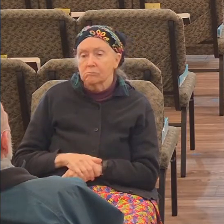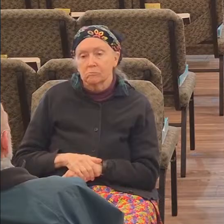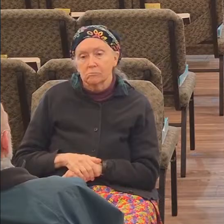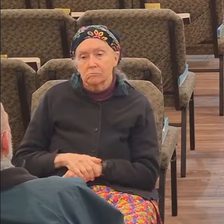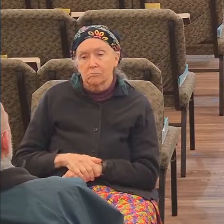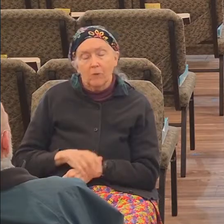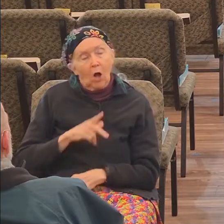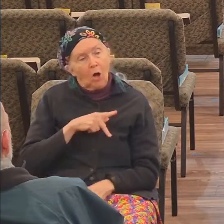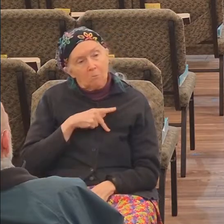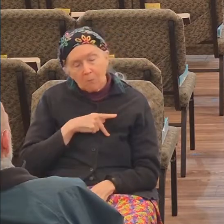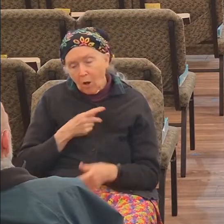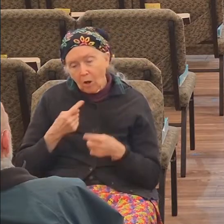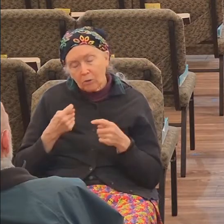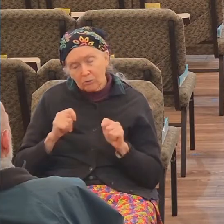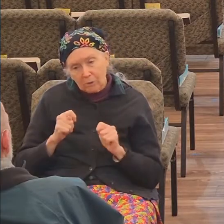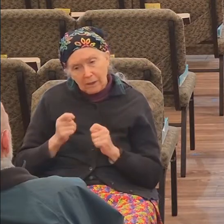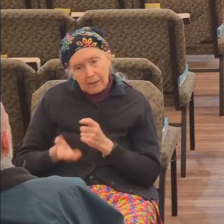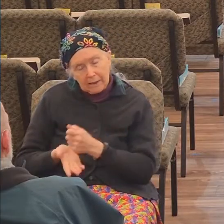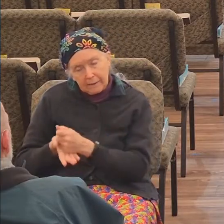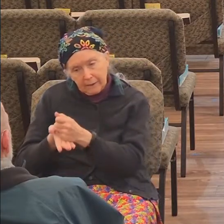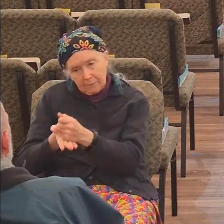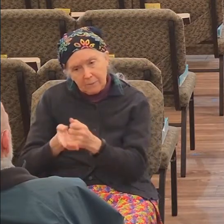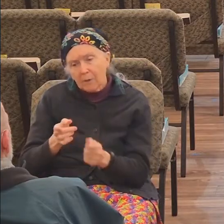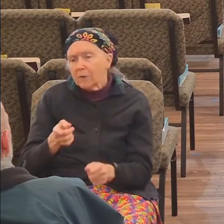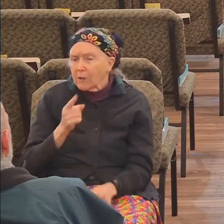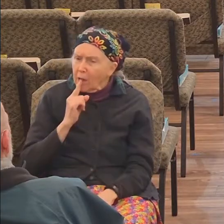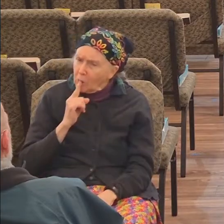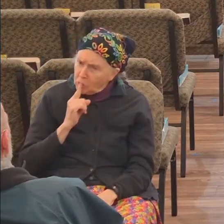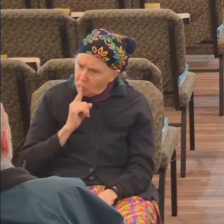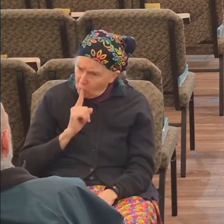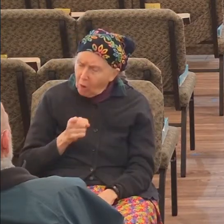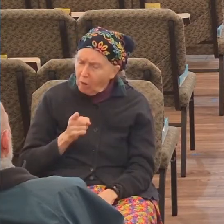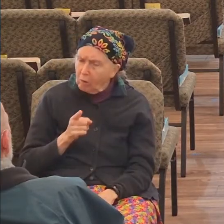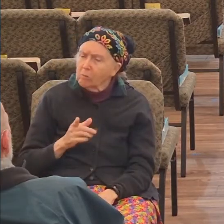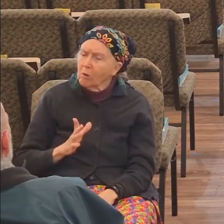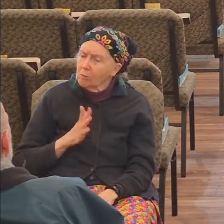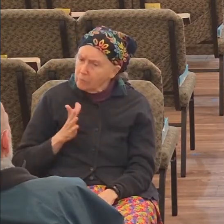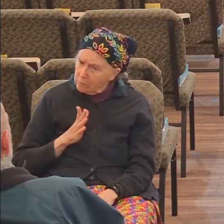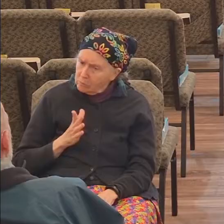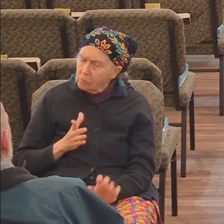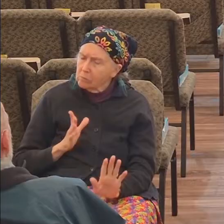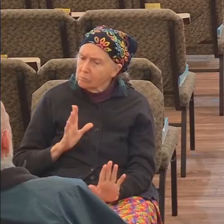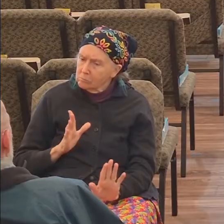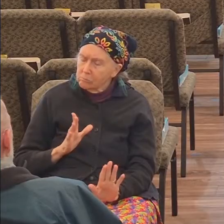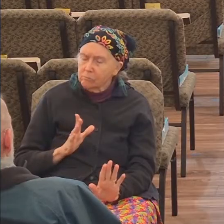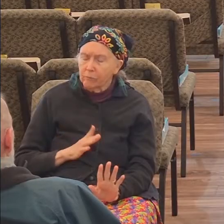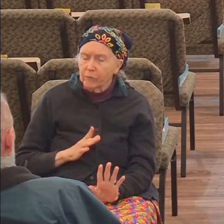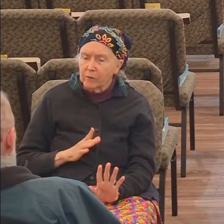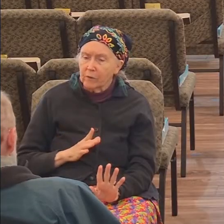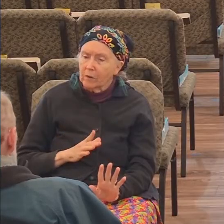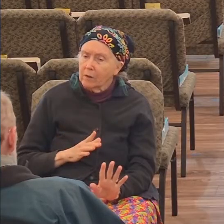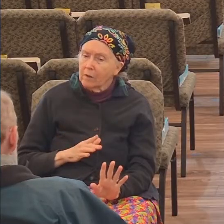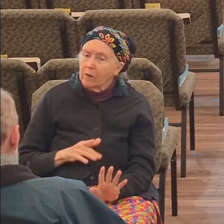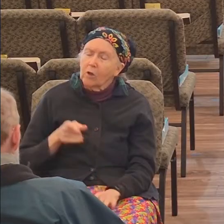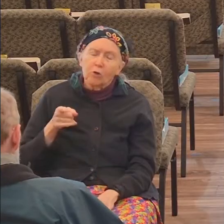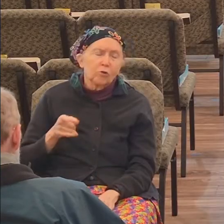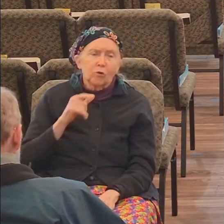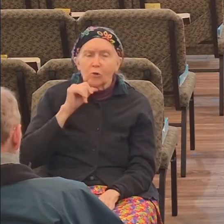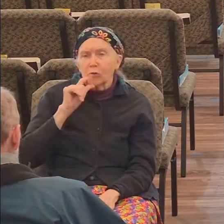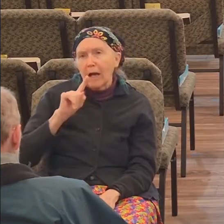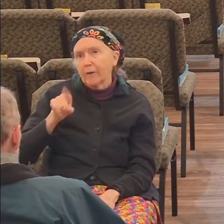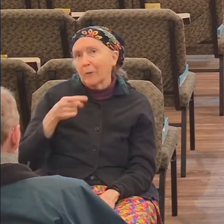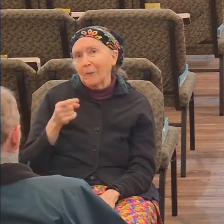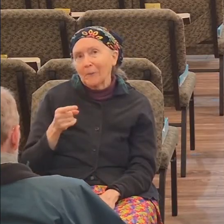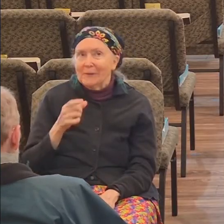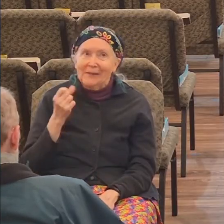Paul is trying to help them see how they are legitimate, official. This is not just a Saturday night fling type thing.